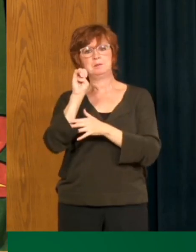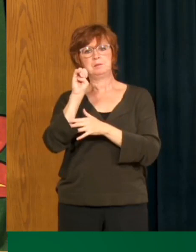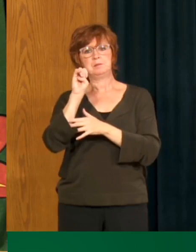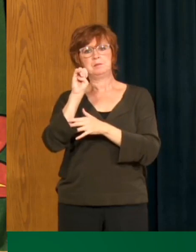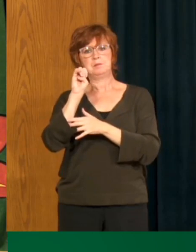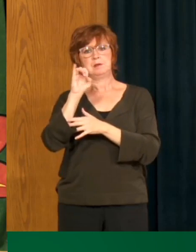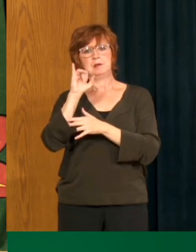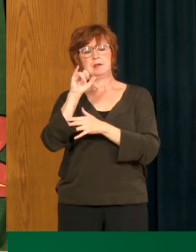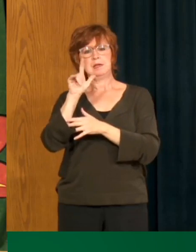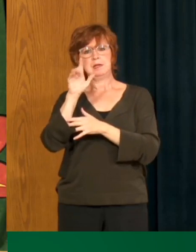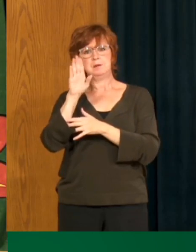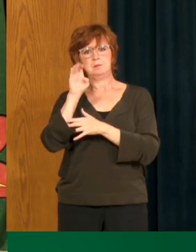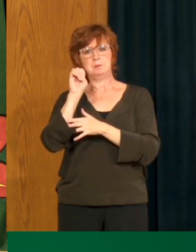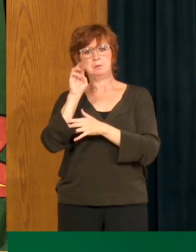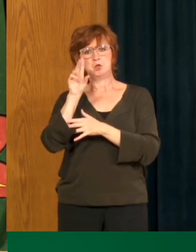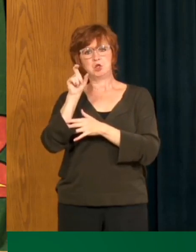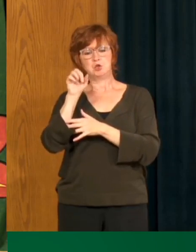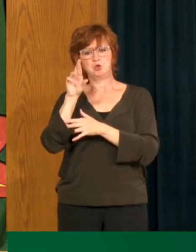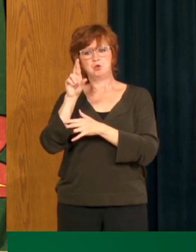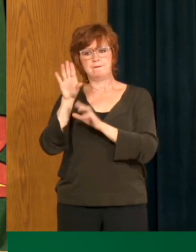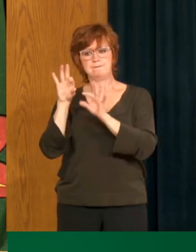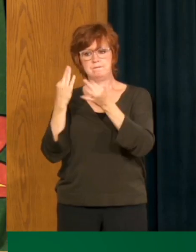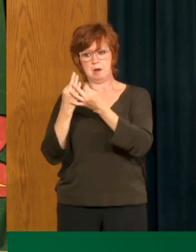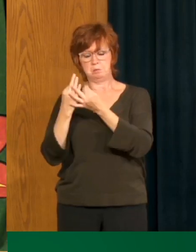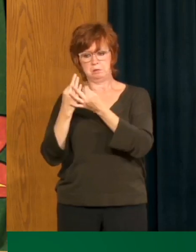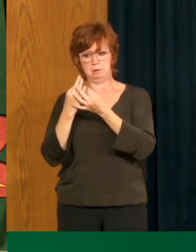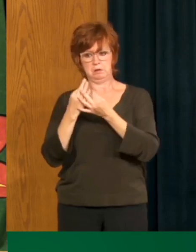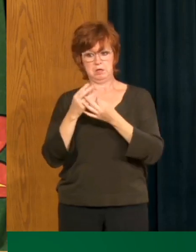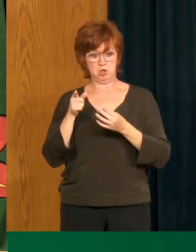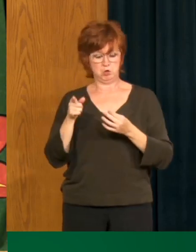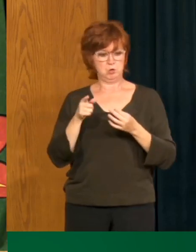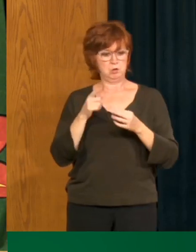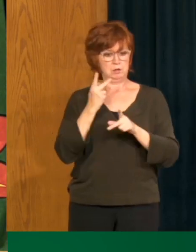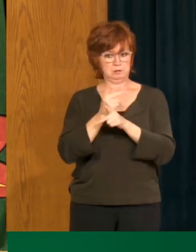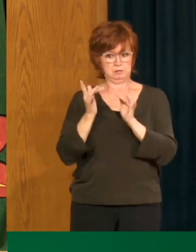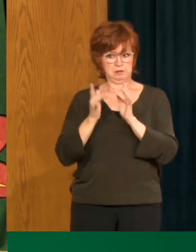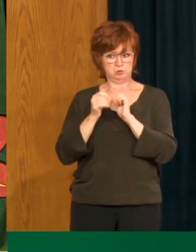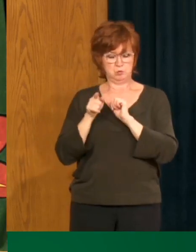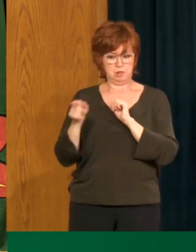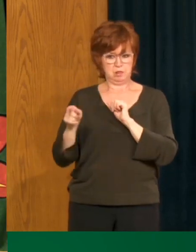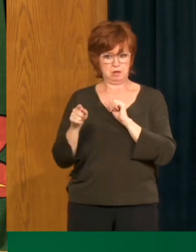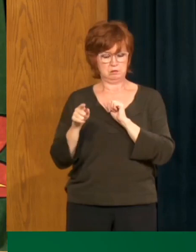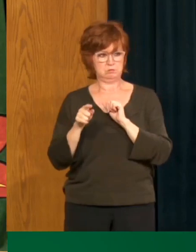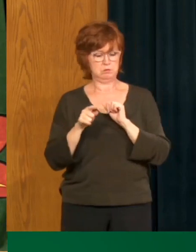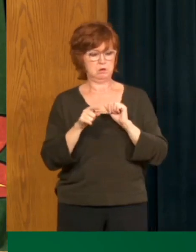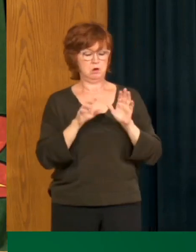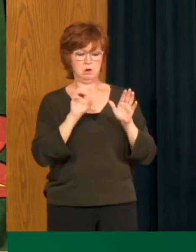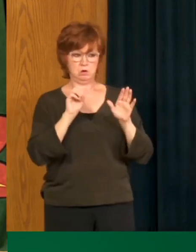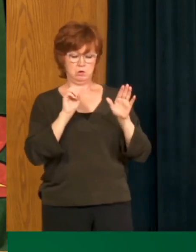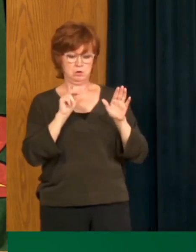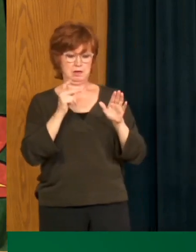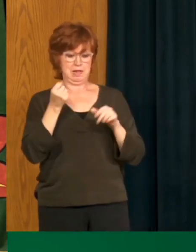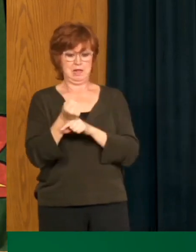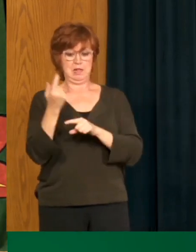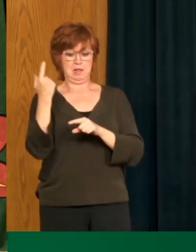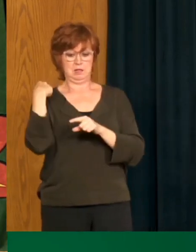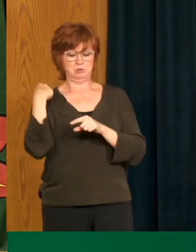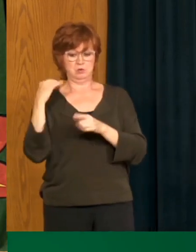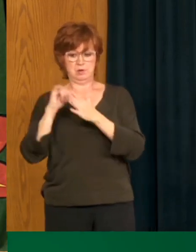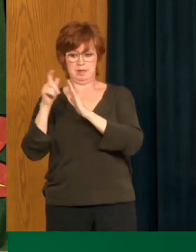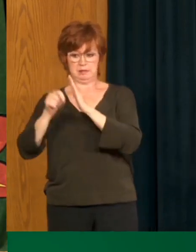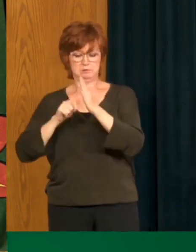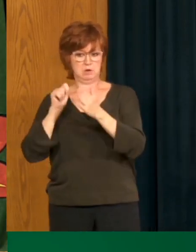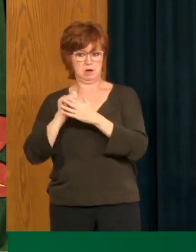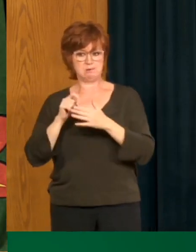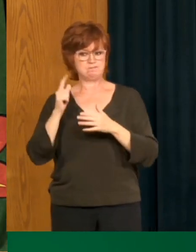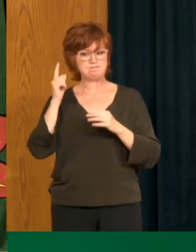don't know if there was an application at that point in time for this contract. The two conversations were separate with respect to an